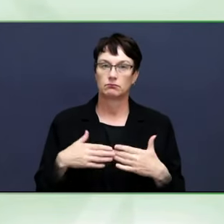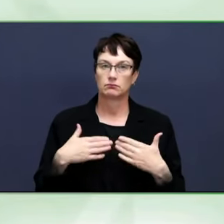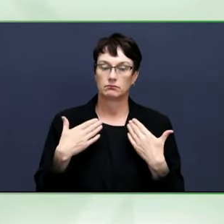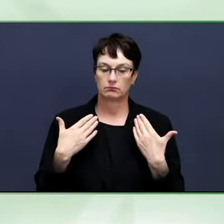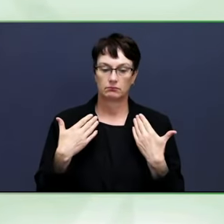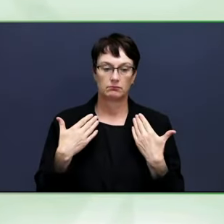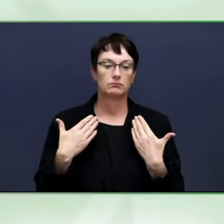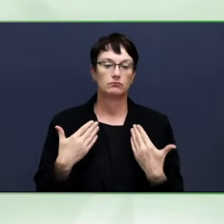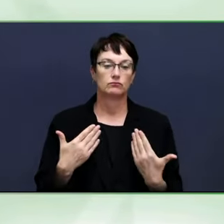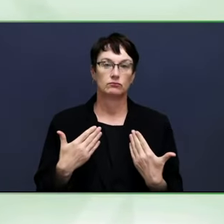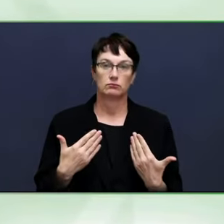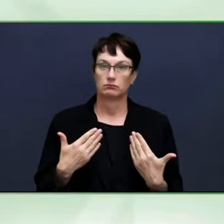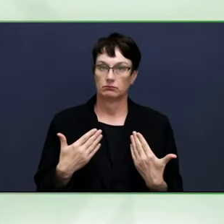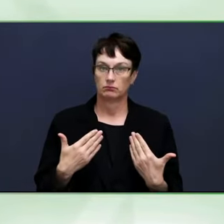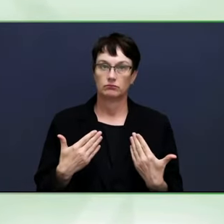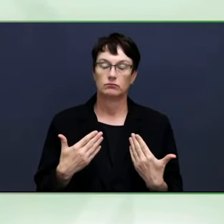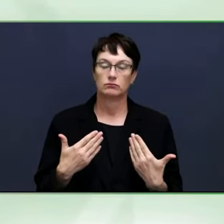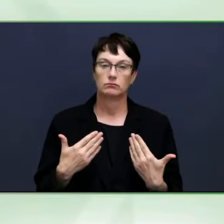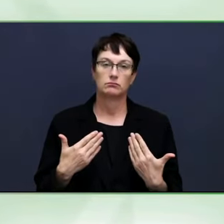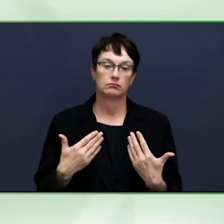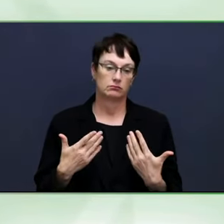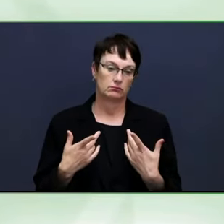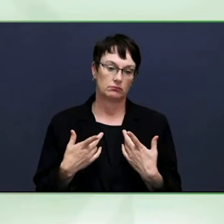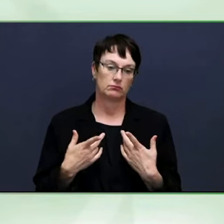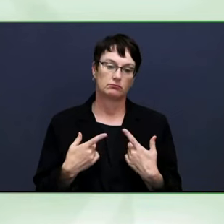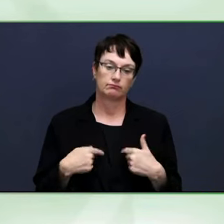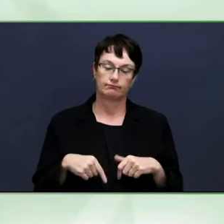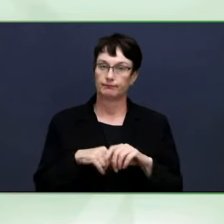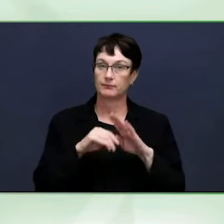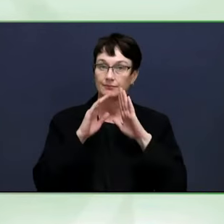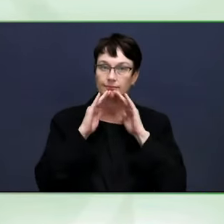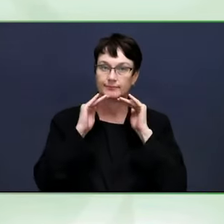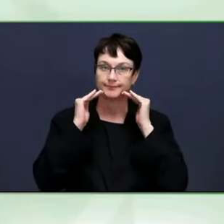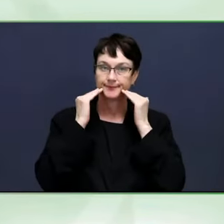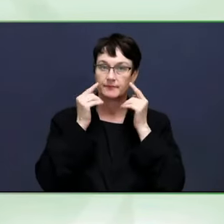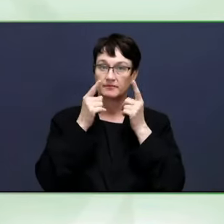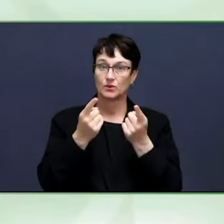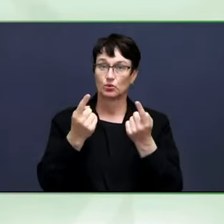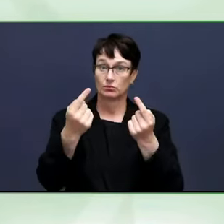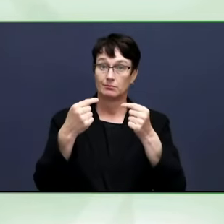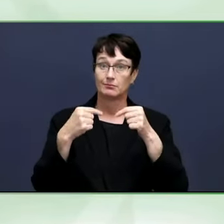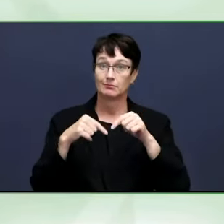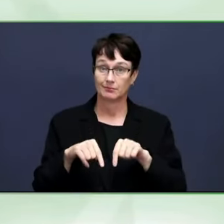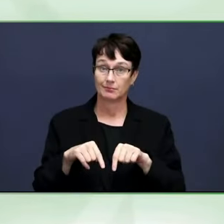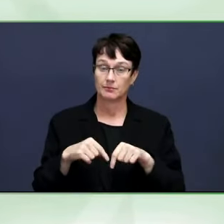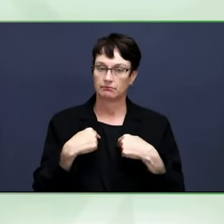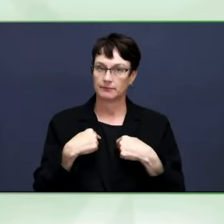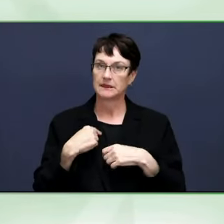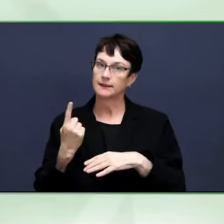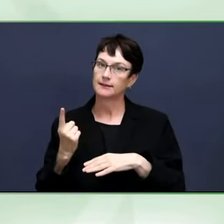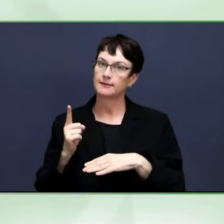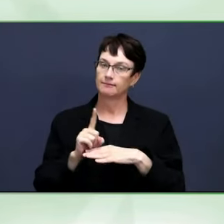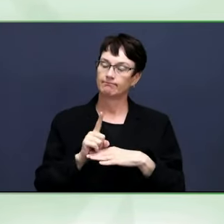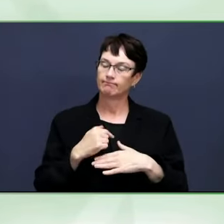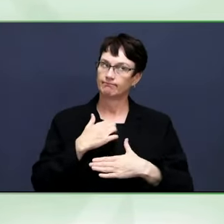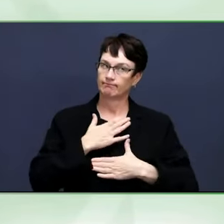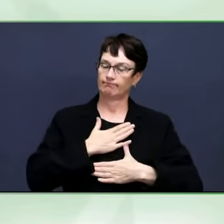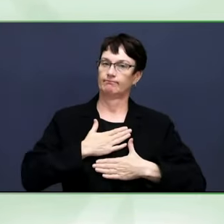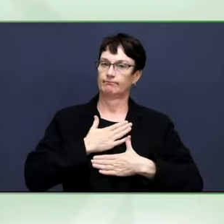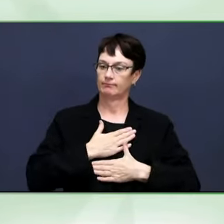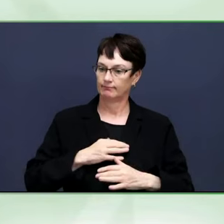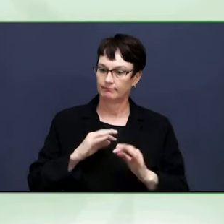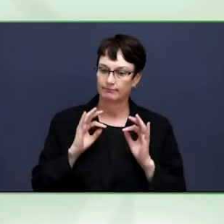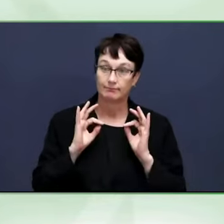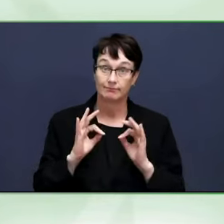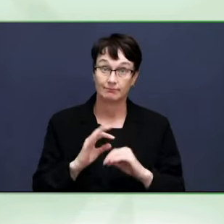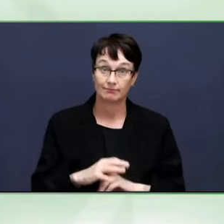as your co-moderator, along with Germain Weber. And by way of a visual